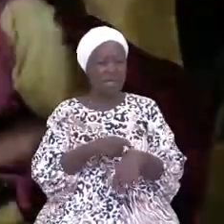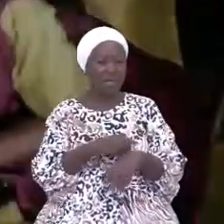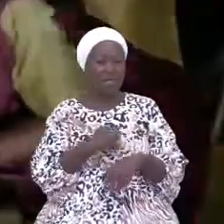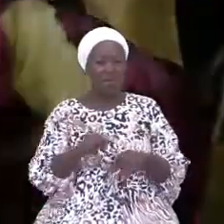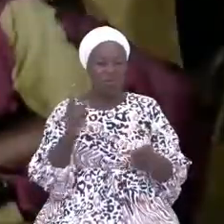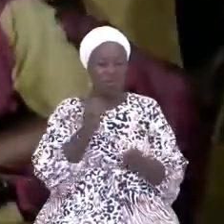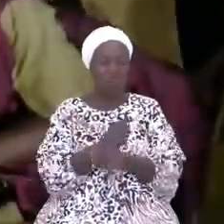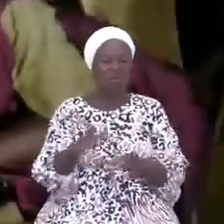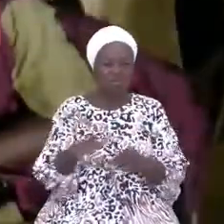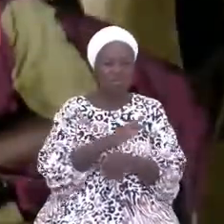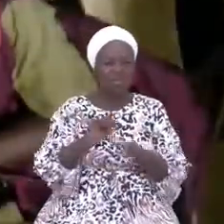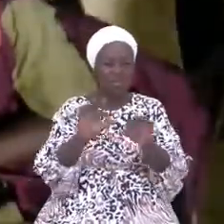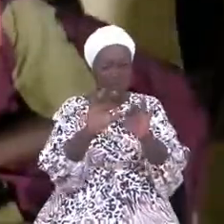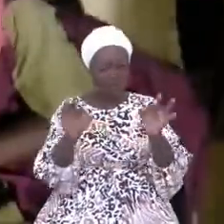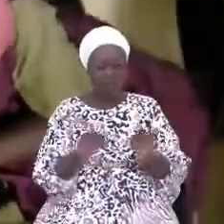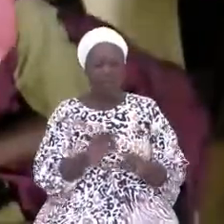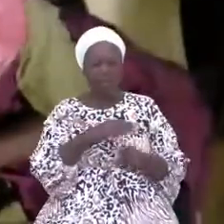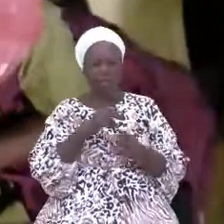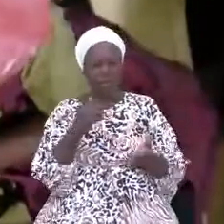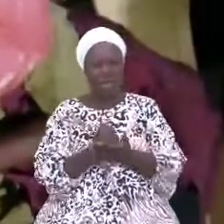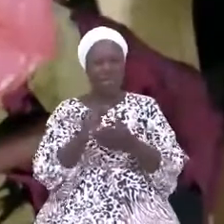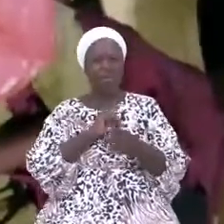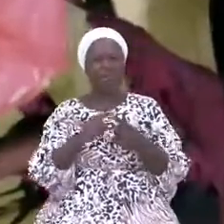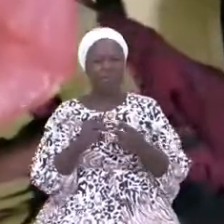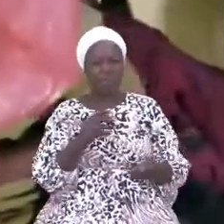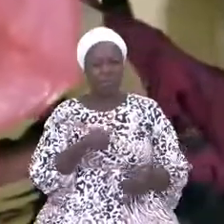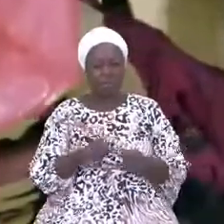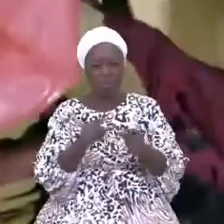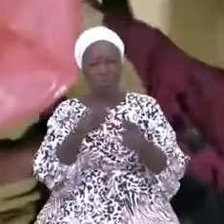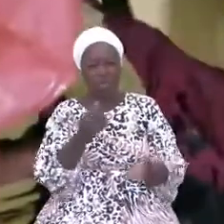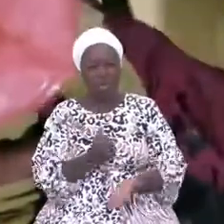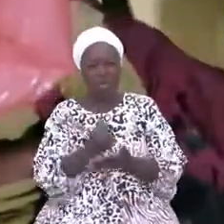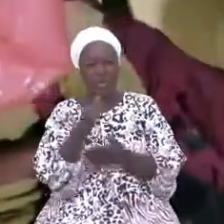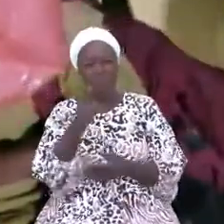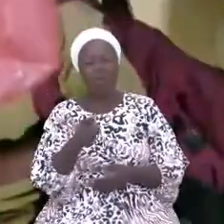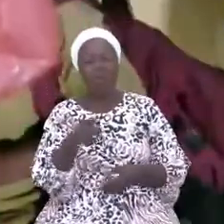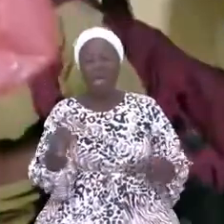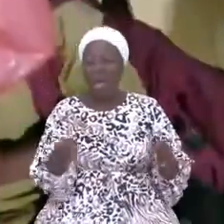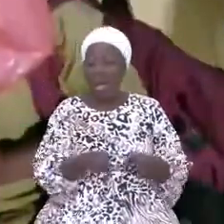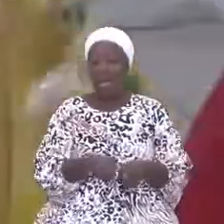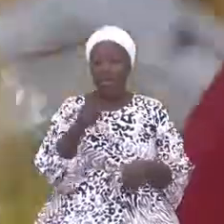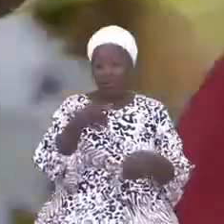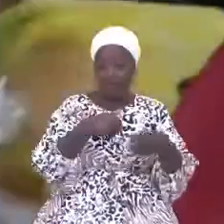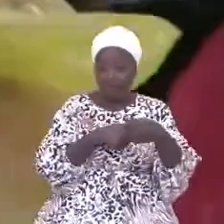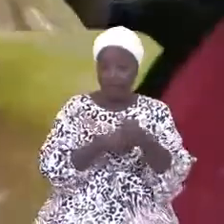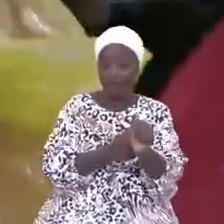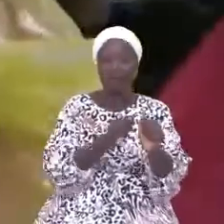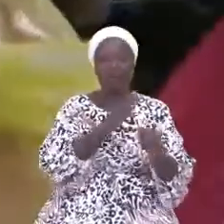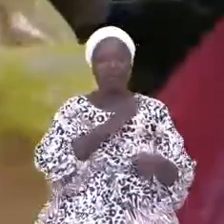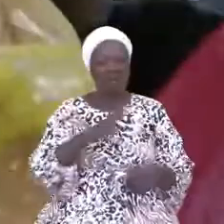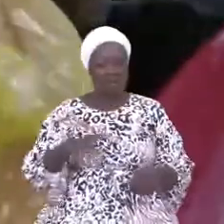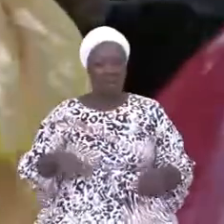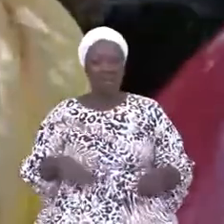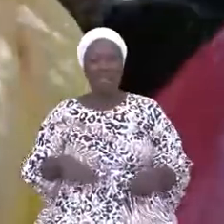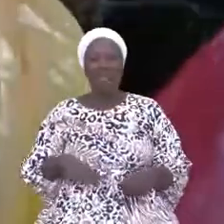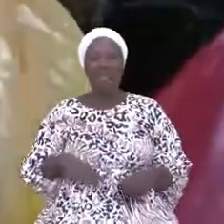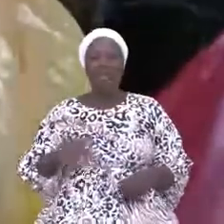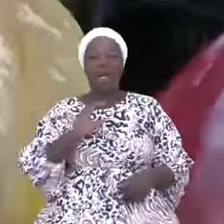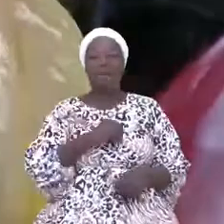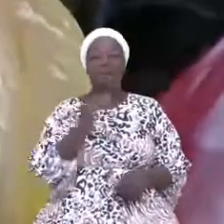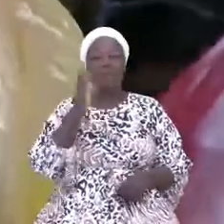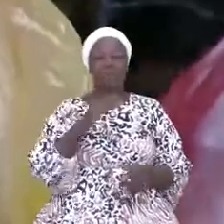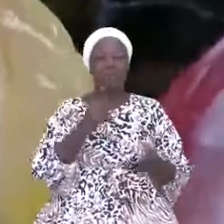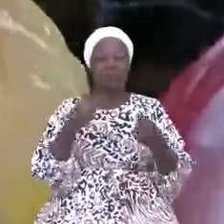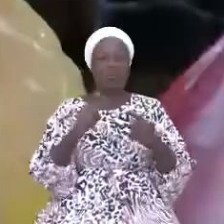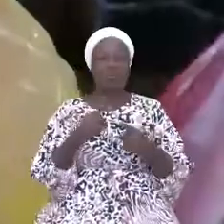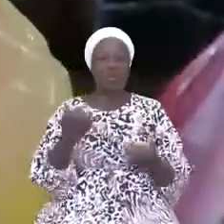us to keep on helping you as you follow Christ. I call on our pastor